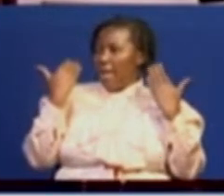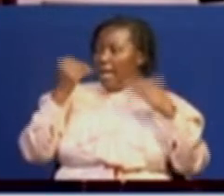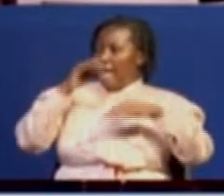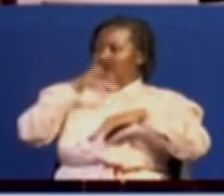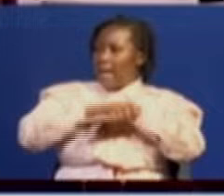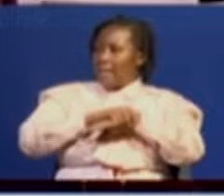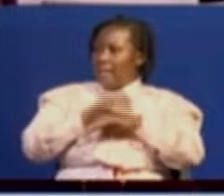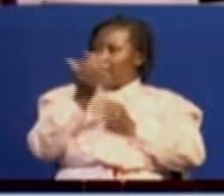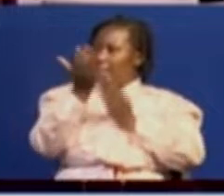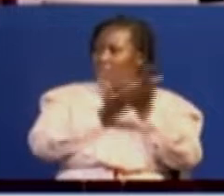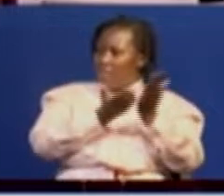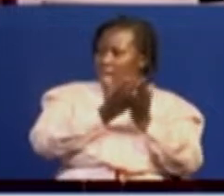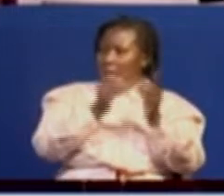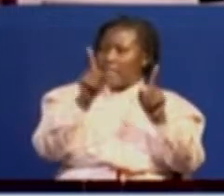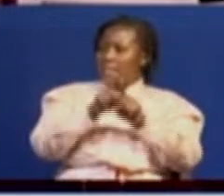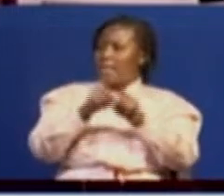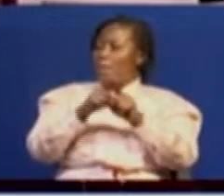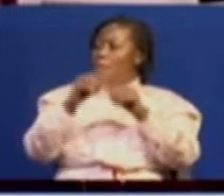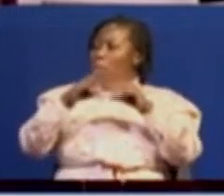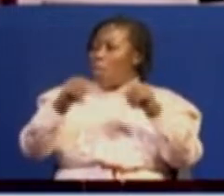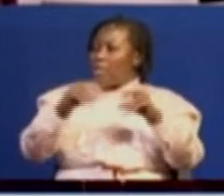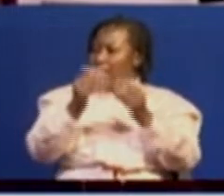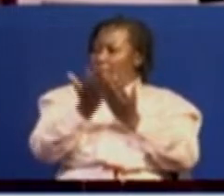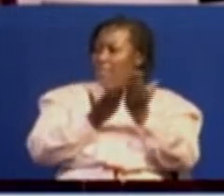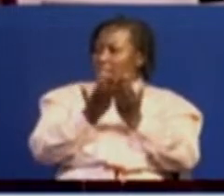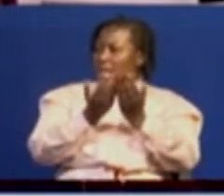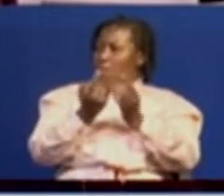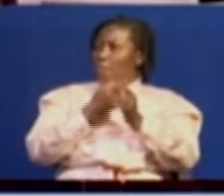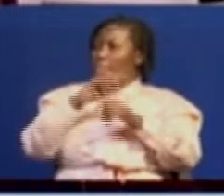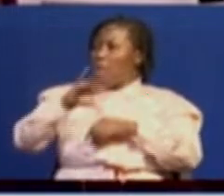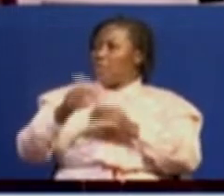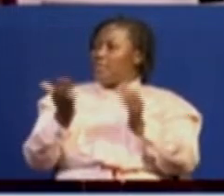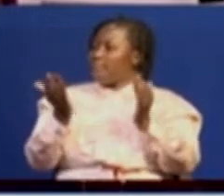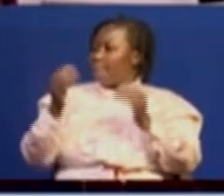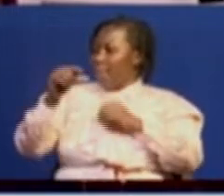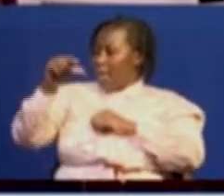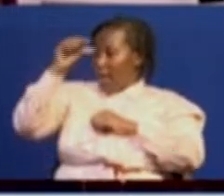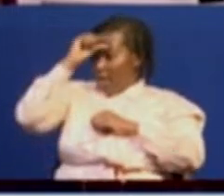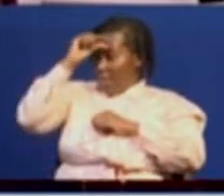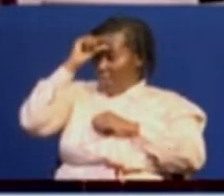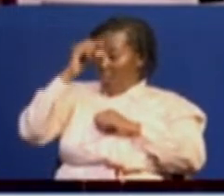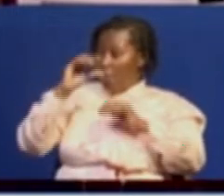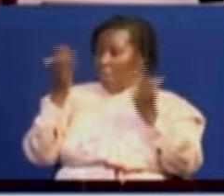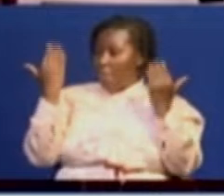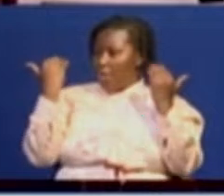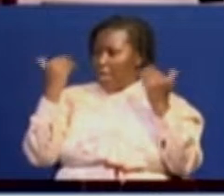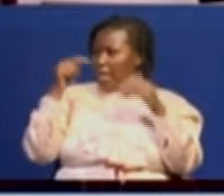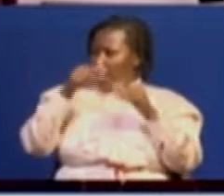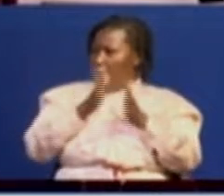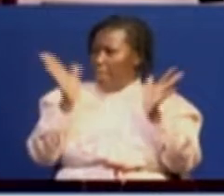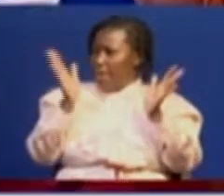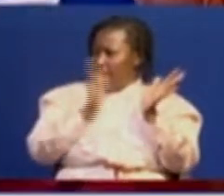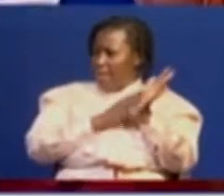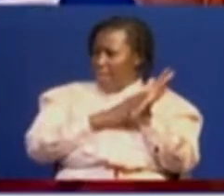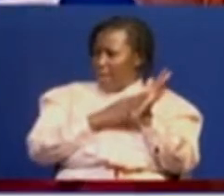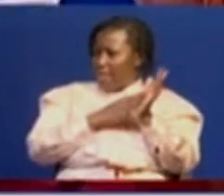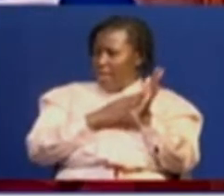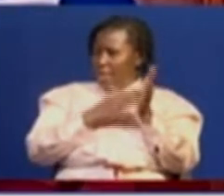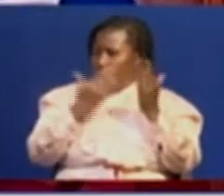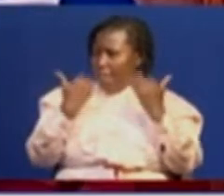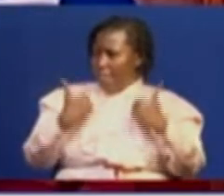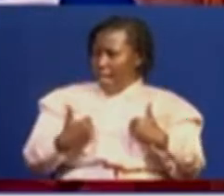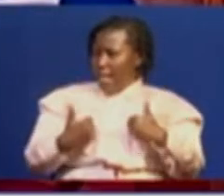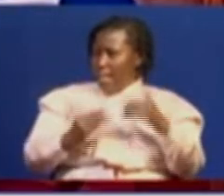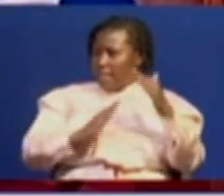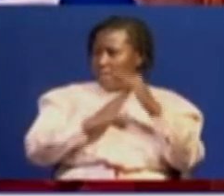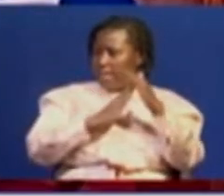of Meru getting services and getting quality services from the county government of Meru. In the opening remarks